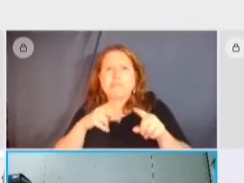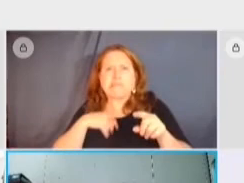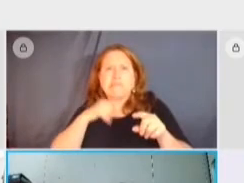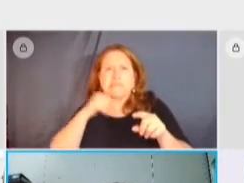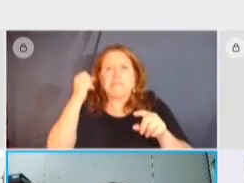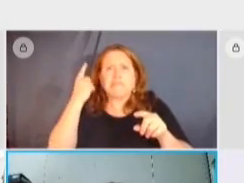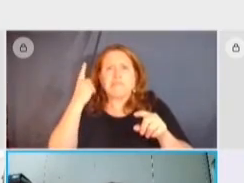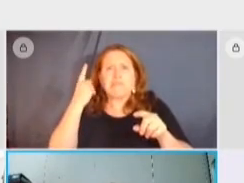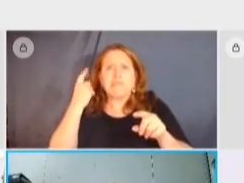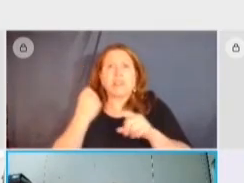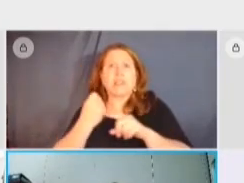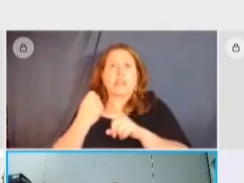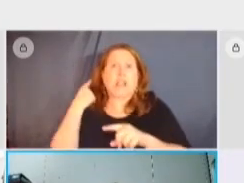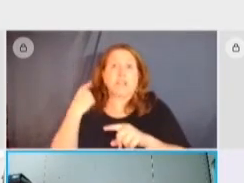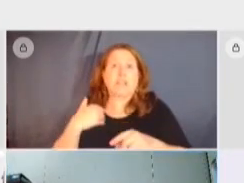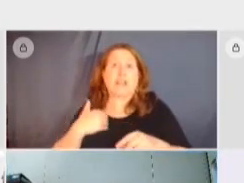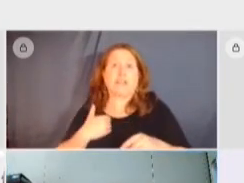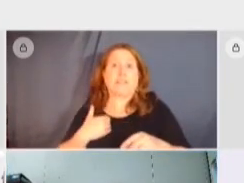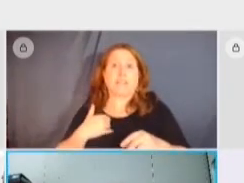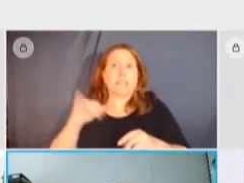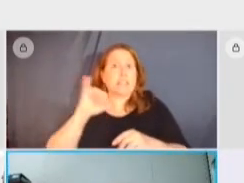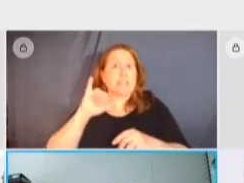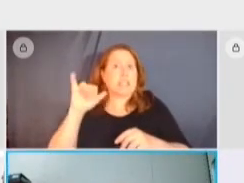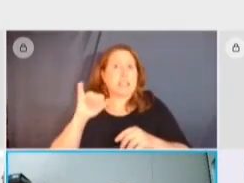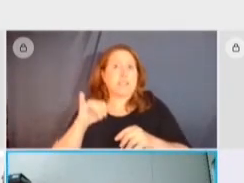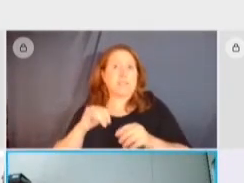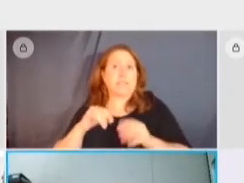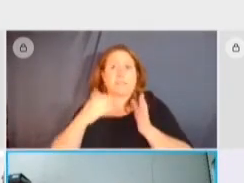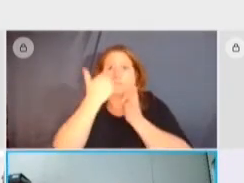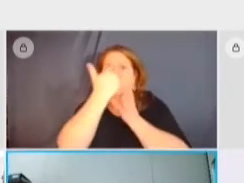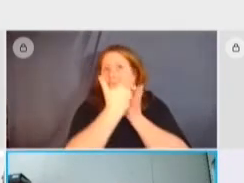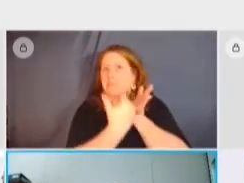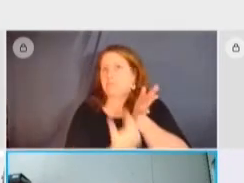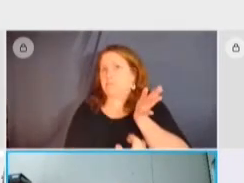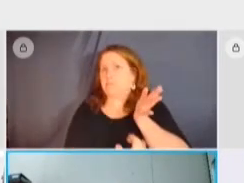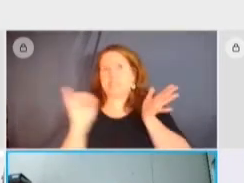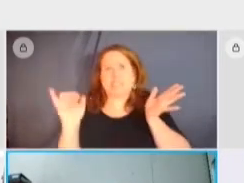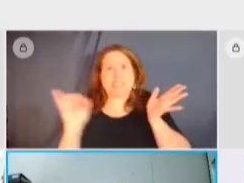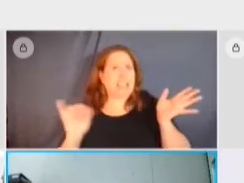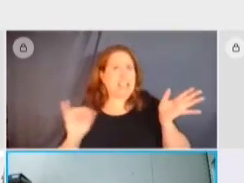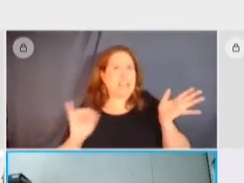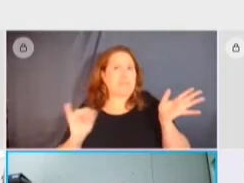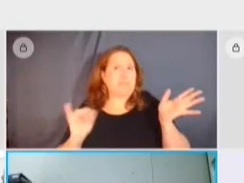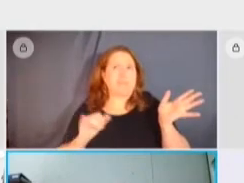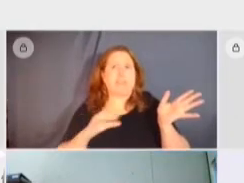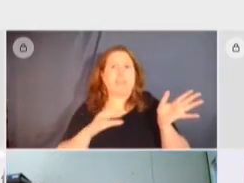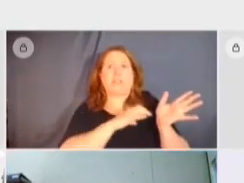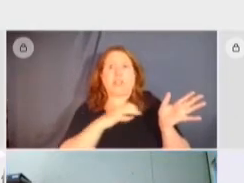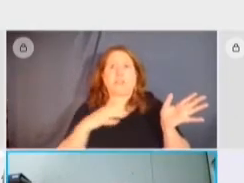same requirement, the council's unit provided